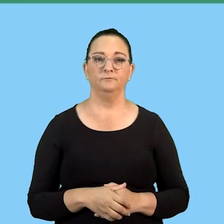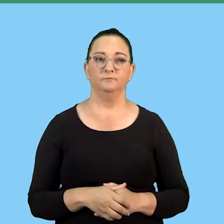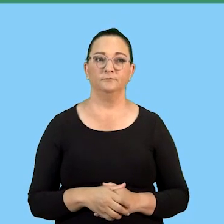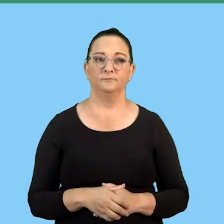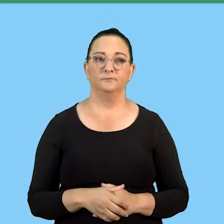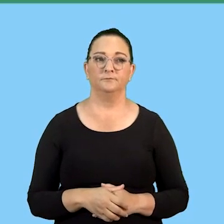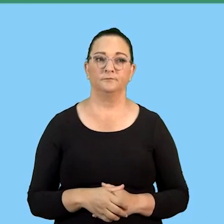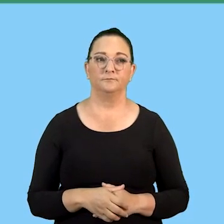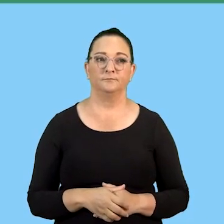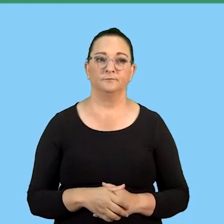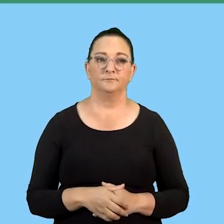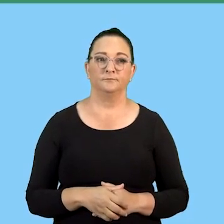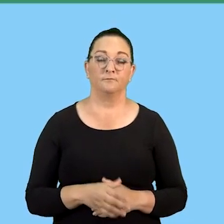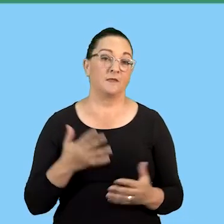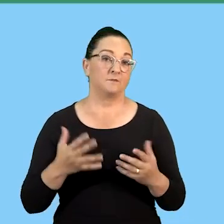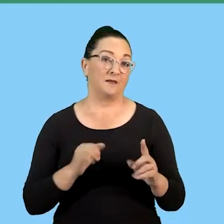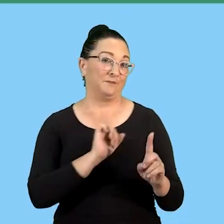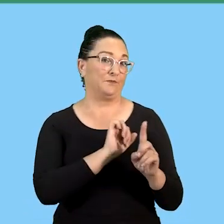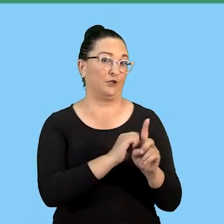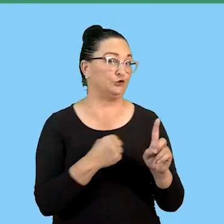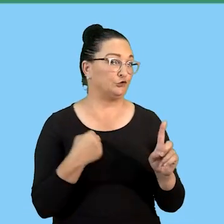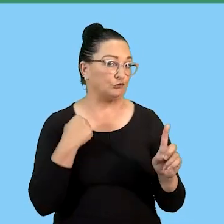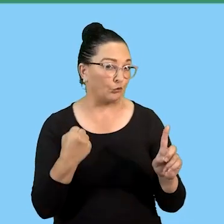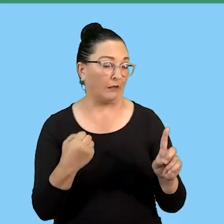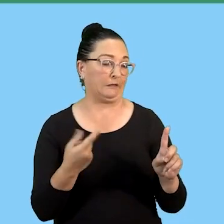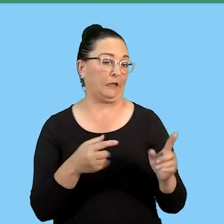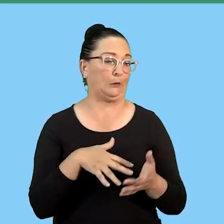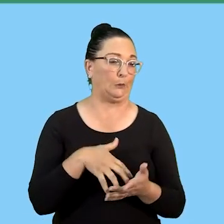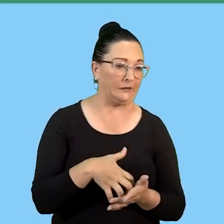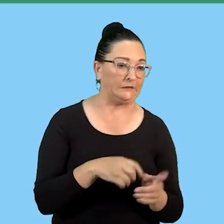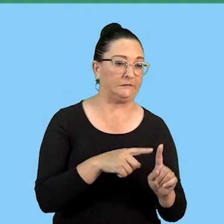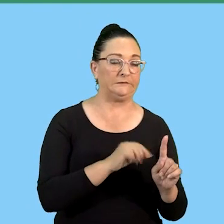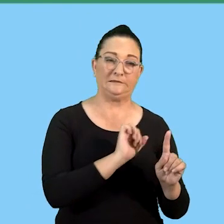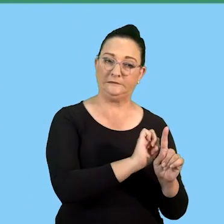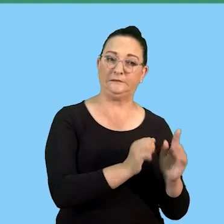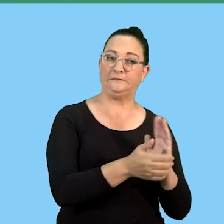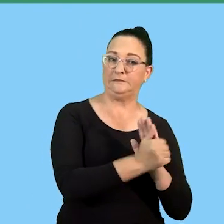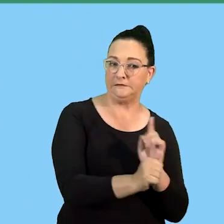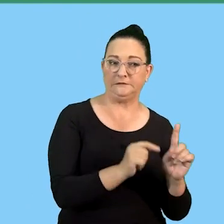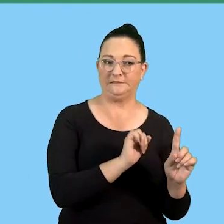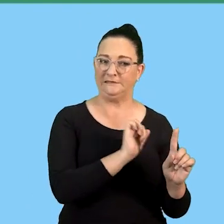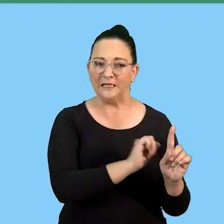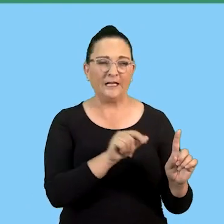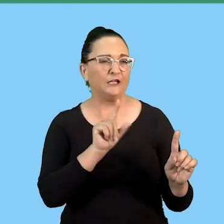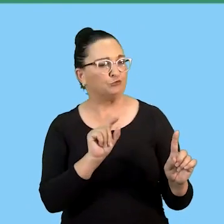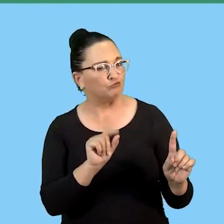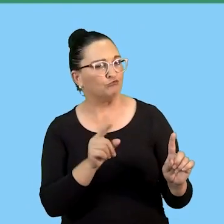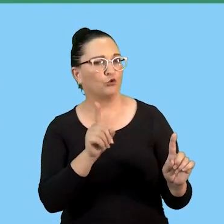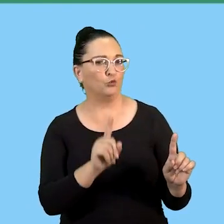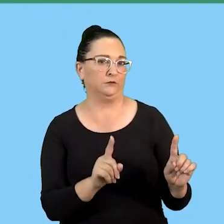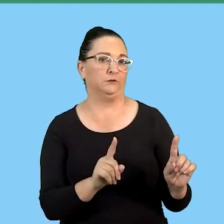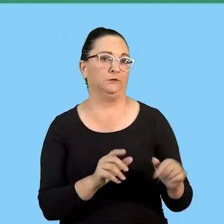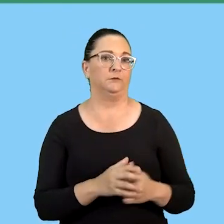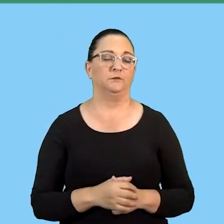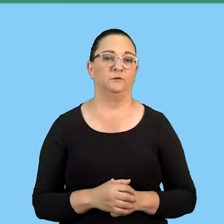It is also to determine the employee's strengths, weaknesses, skills, and interests by